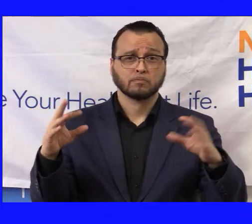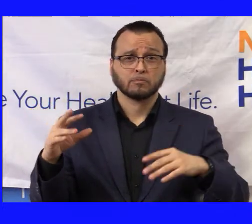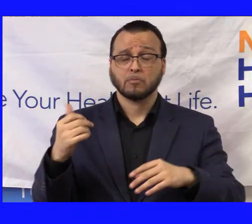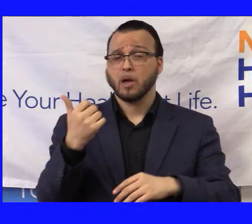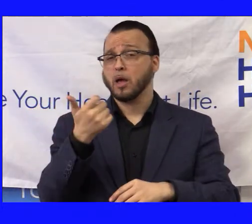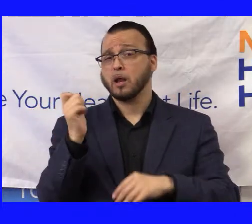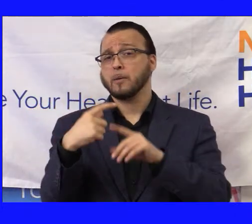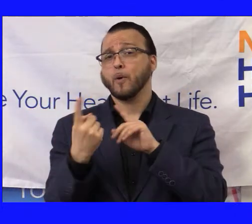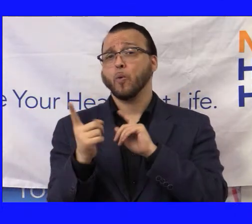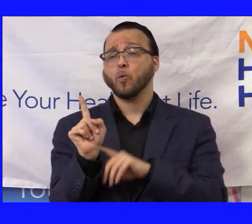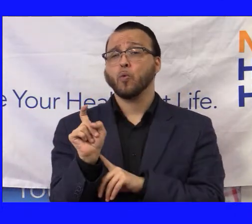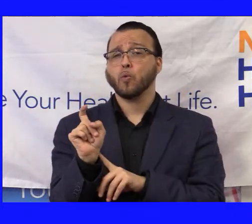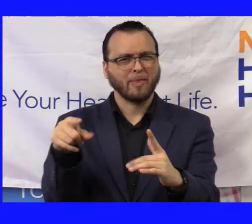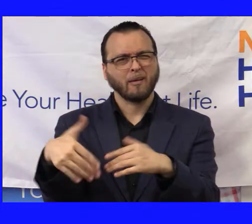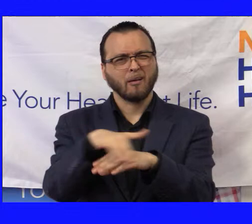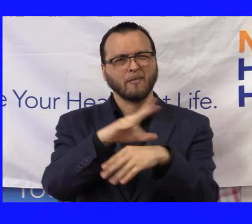opposed?